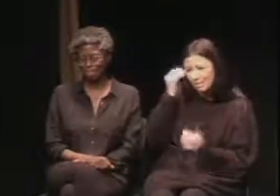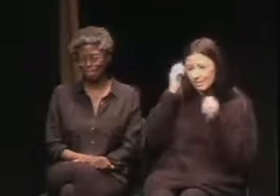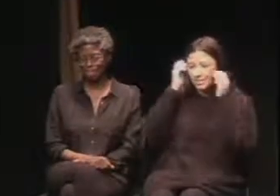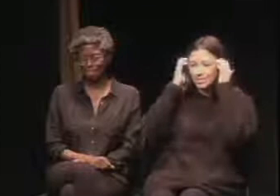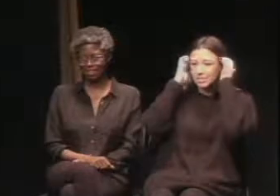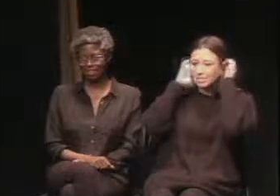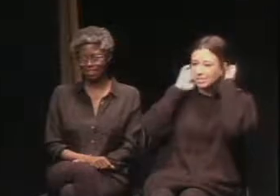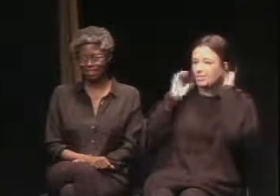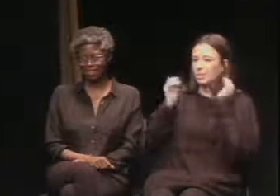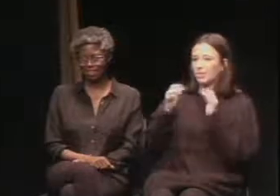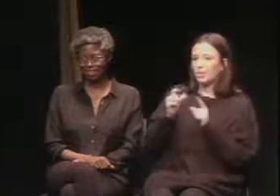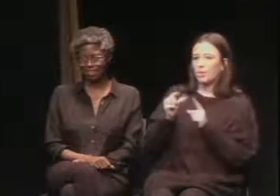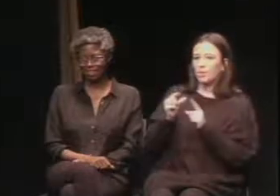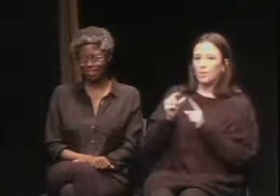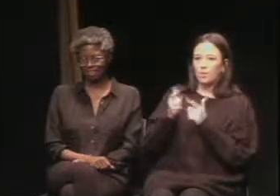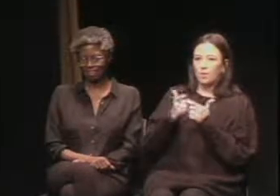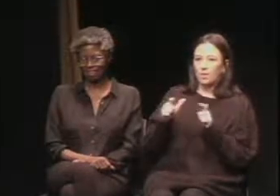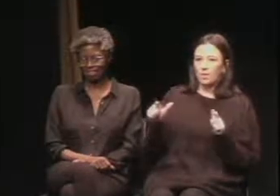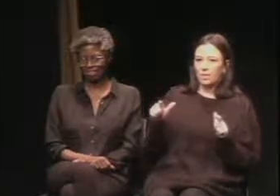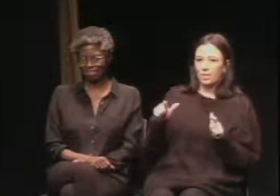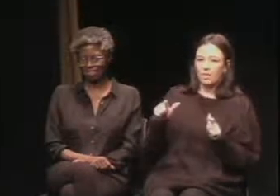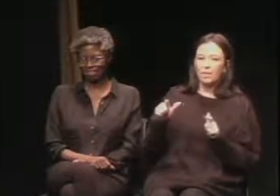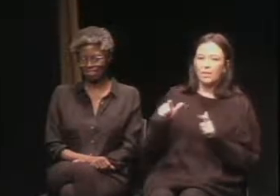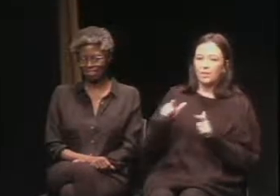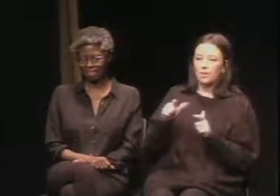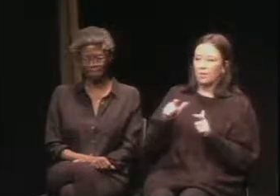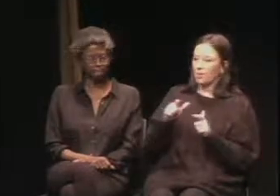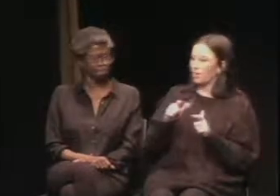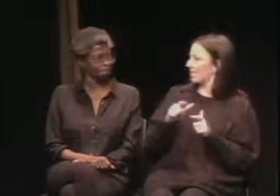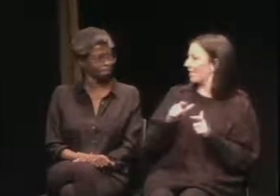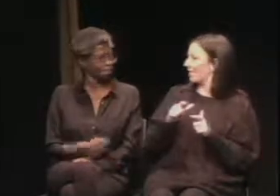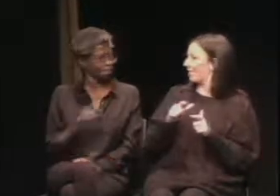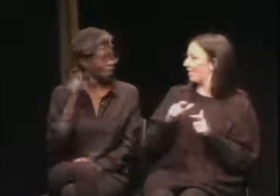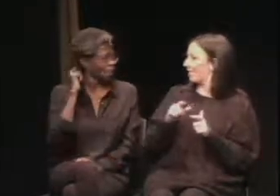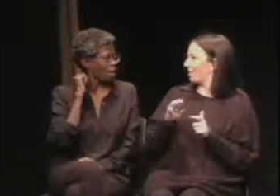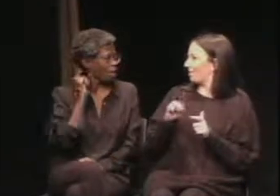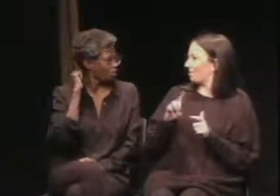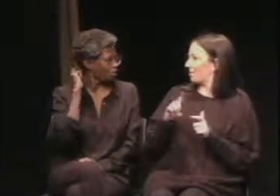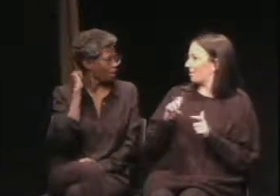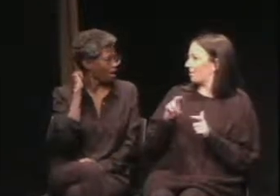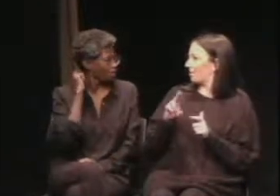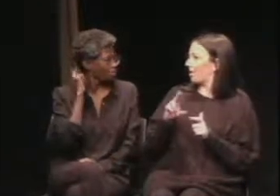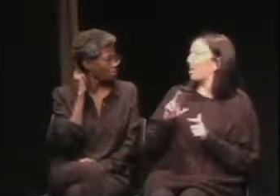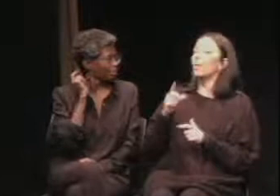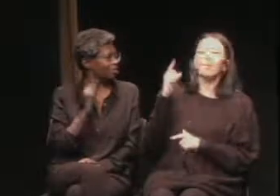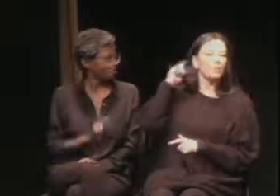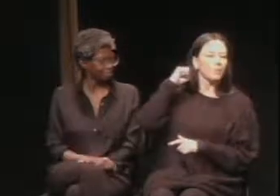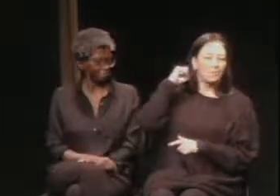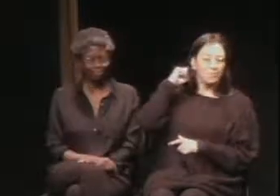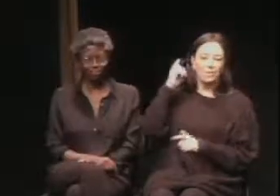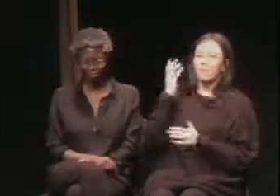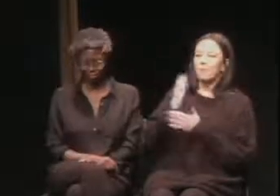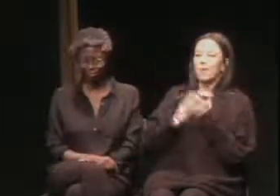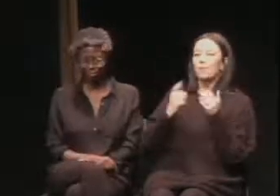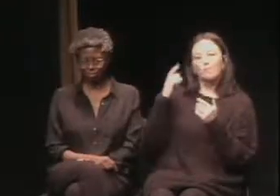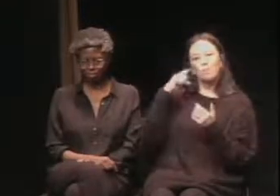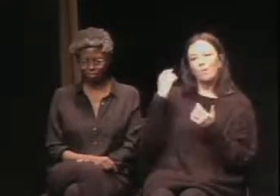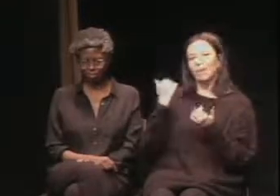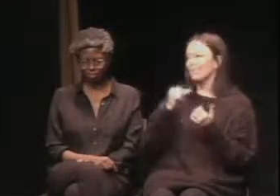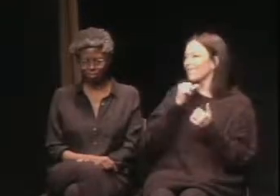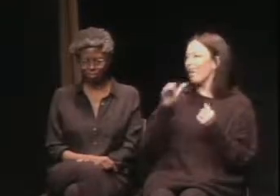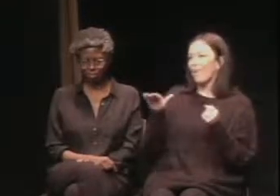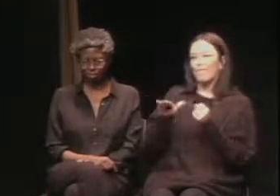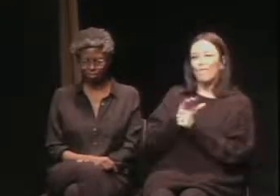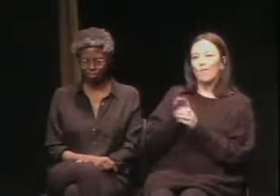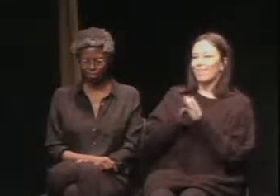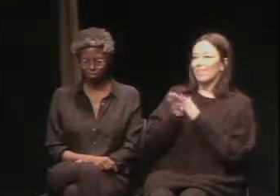medulla oblongata don't get quite right when you're 25 or something like that? Right. So you understand you are a child then. Exactly. You're able to see that. And so my